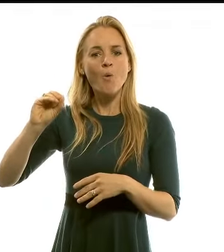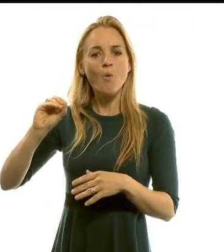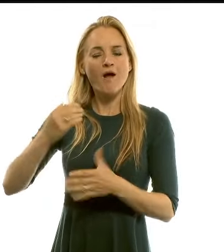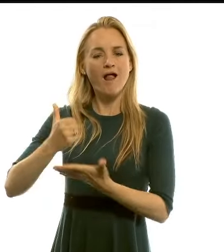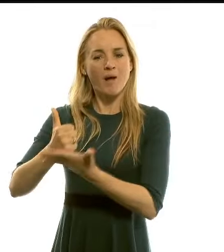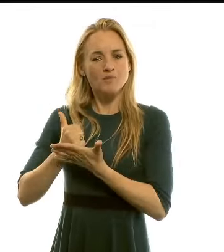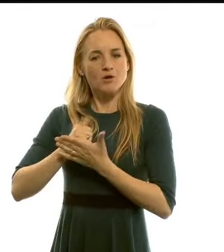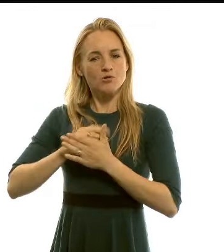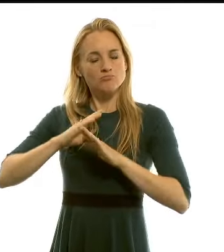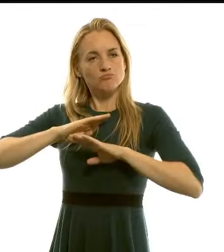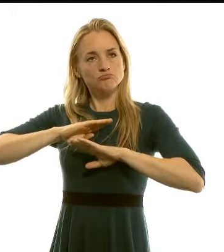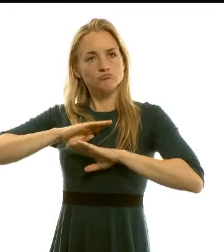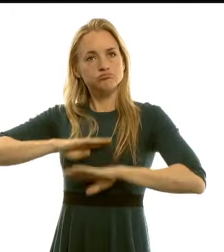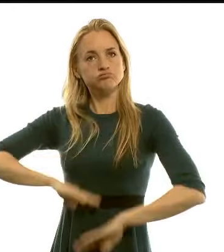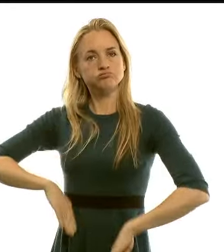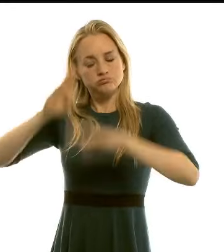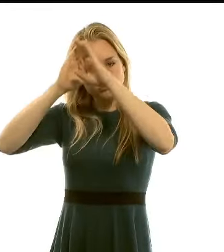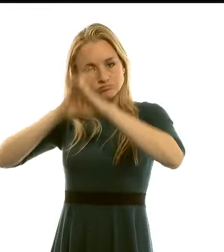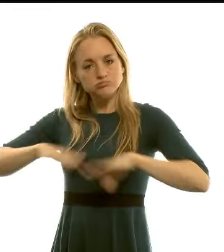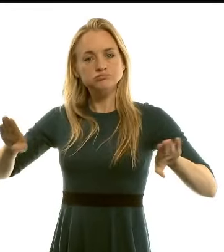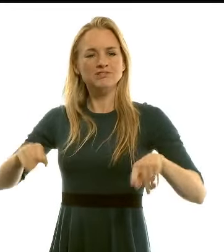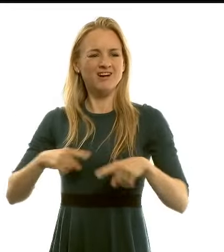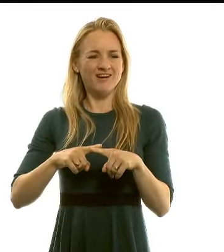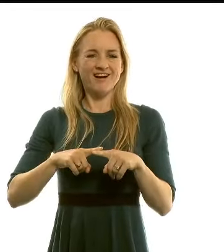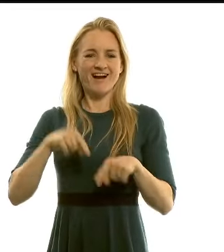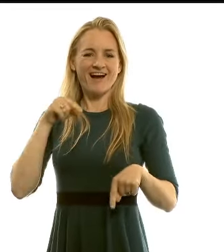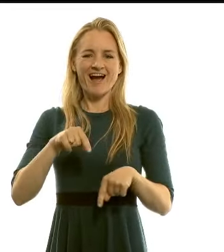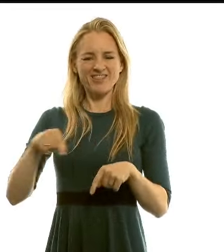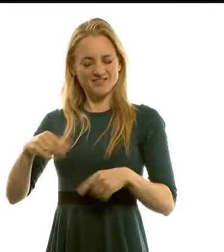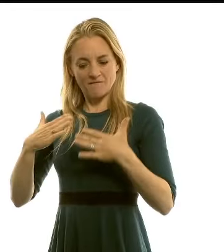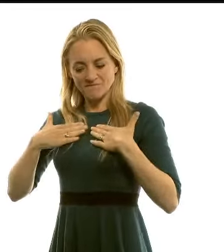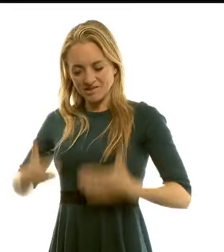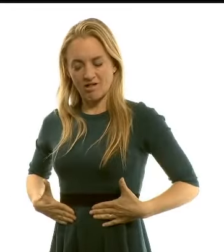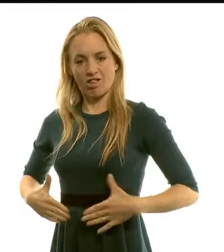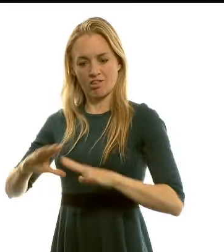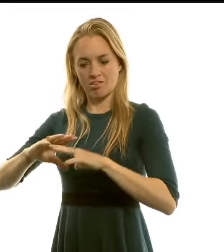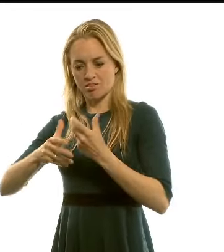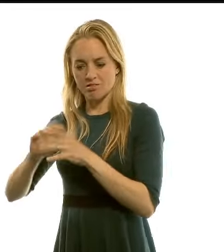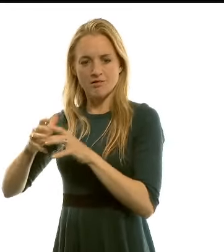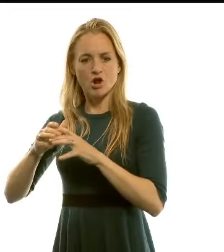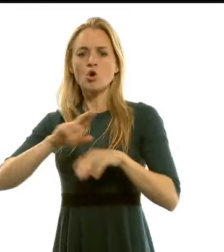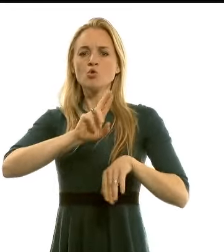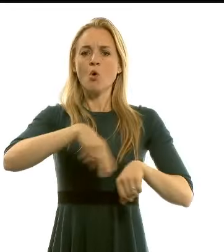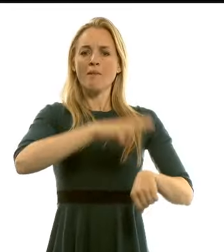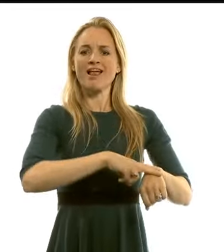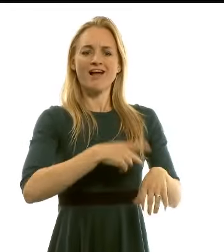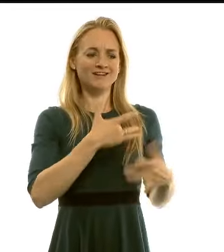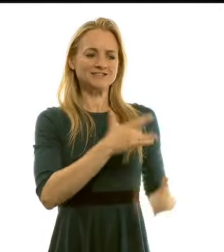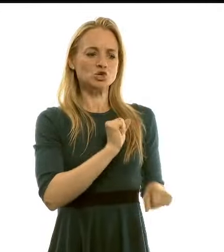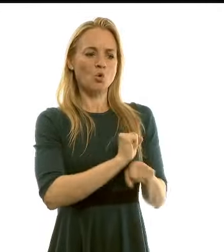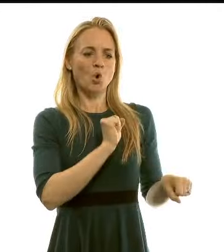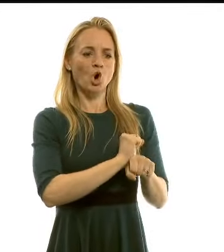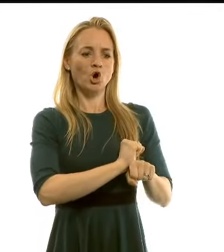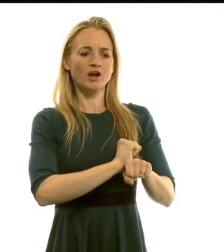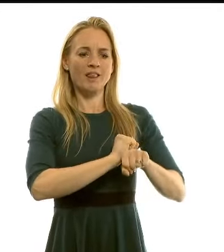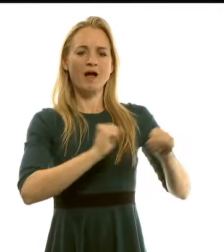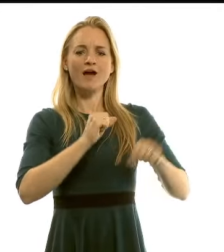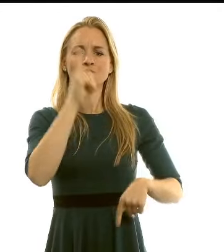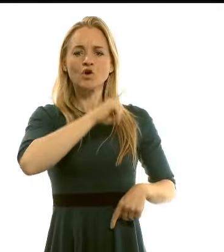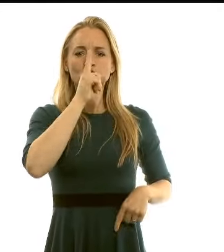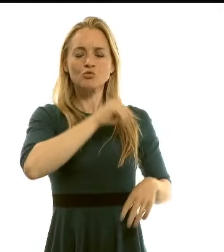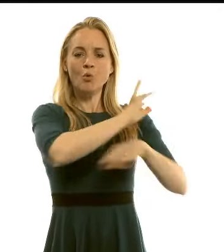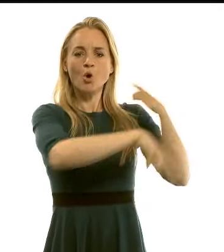world, whereas usually I work in a virtual world. Every artist has a list of rules